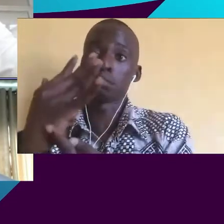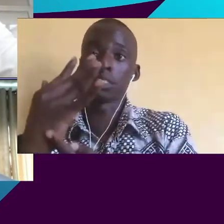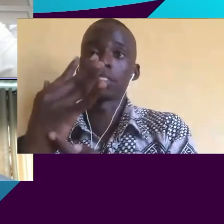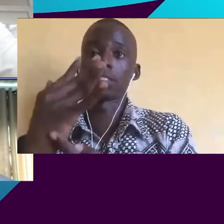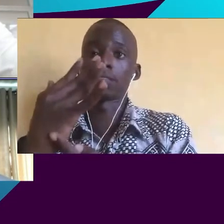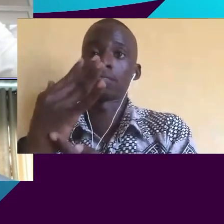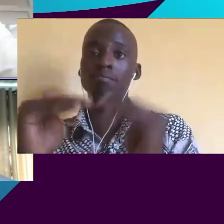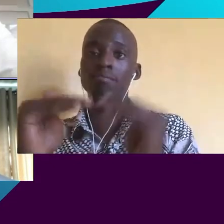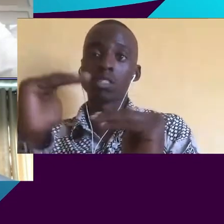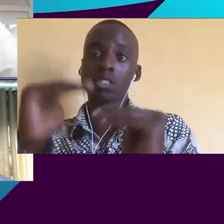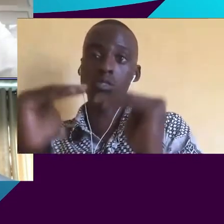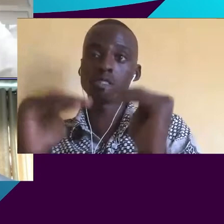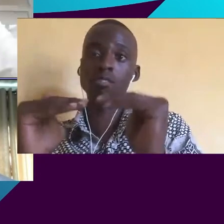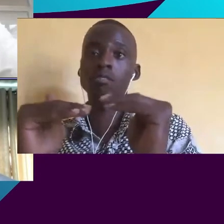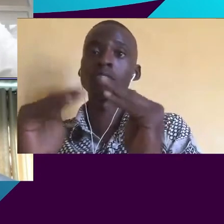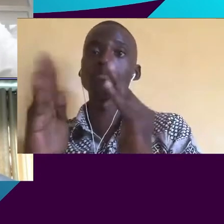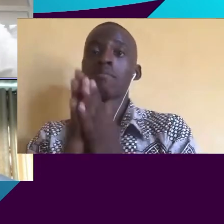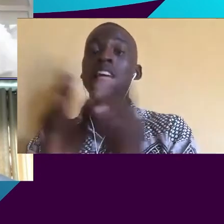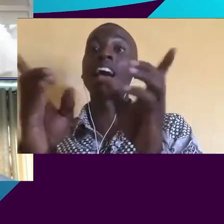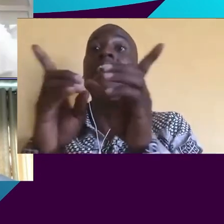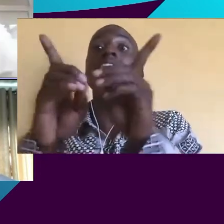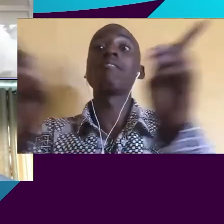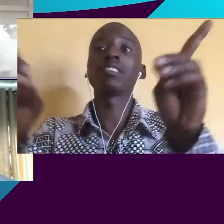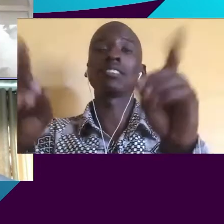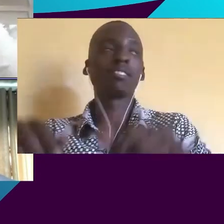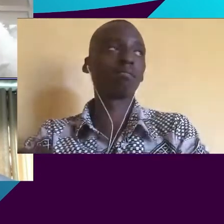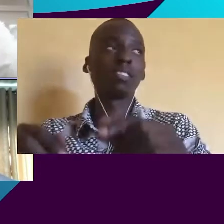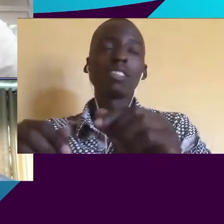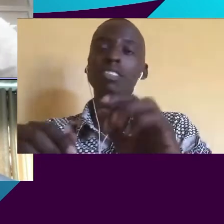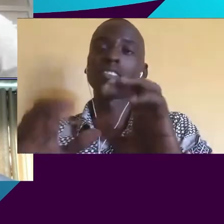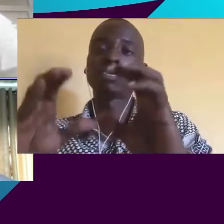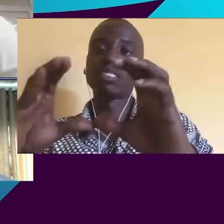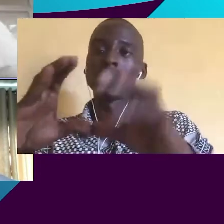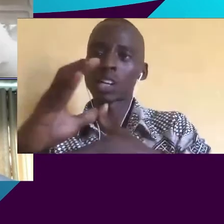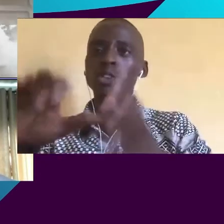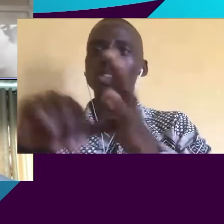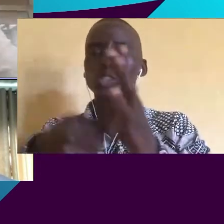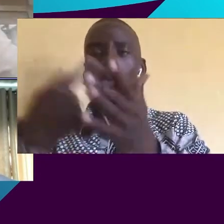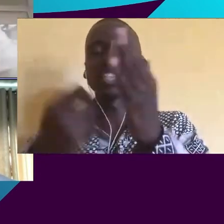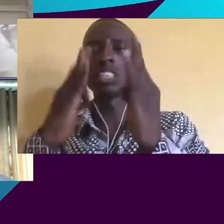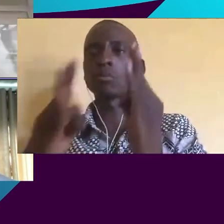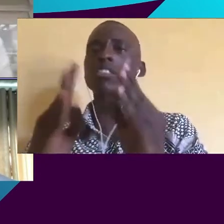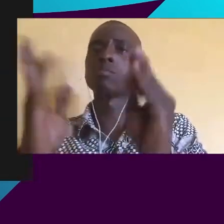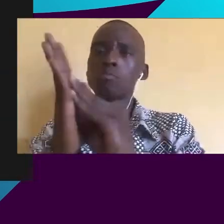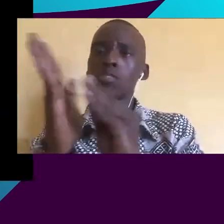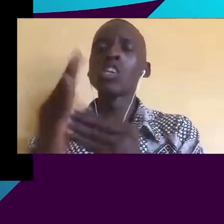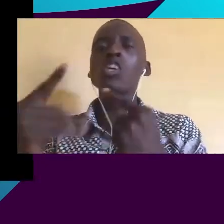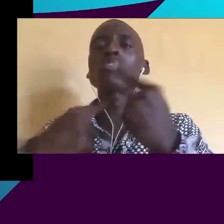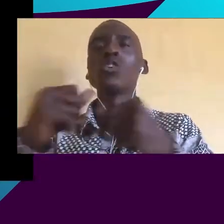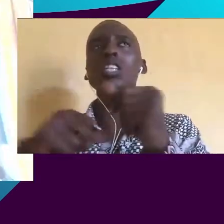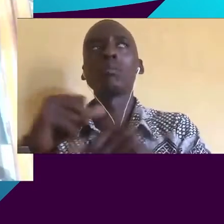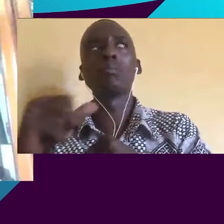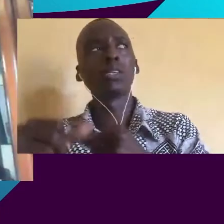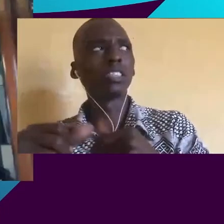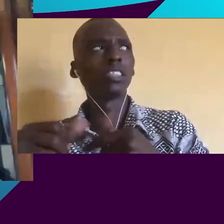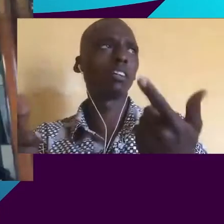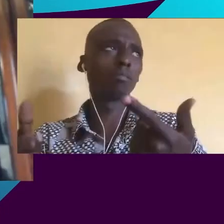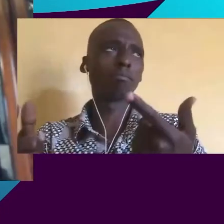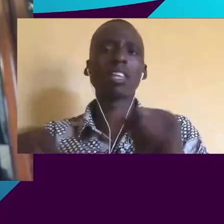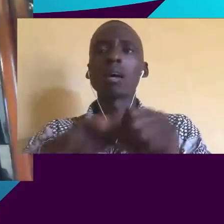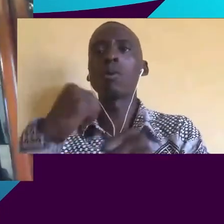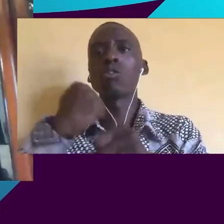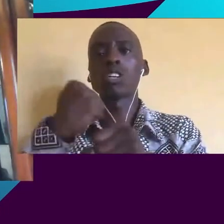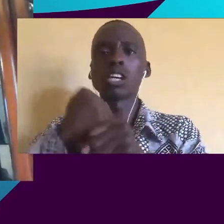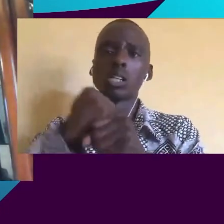equality and diversity, these culture sensitive issues, what are some of them that you've encountered? You spoke about the one to do with girls who come to play, for example,